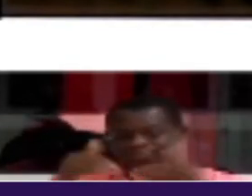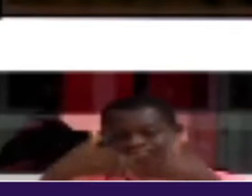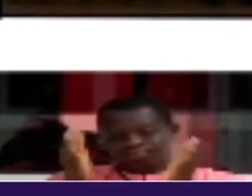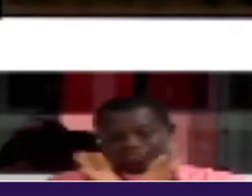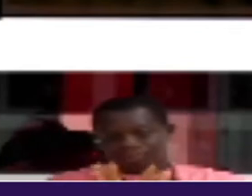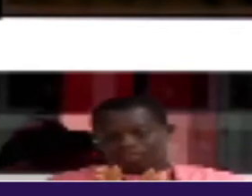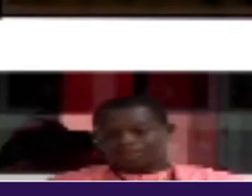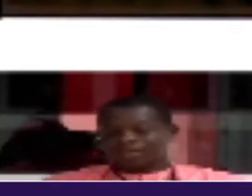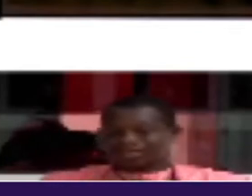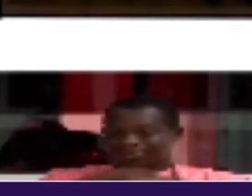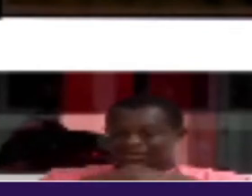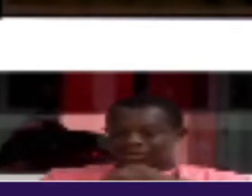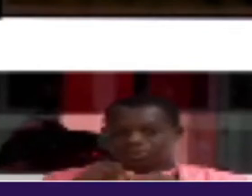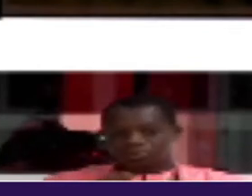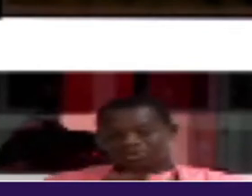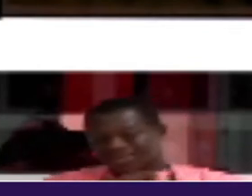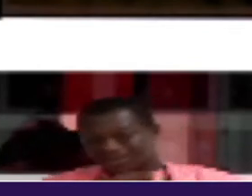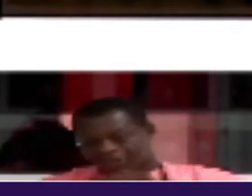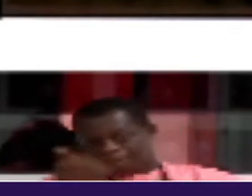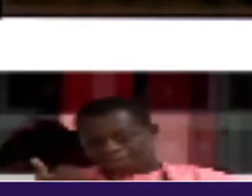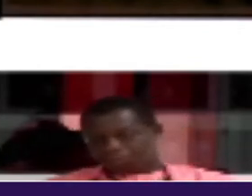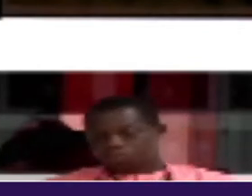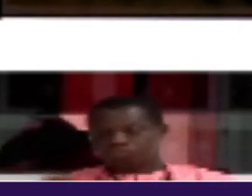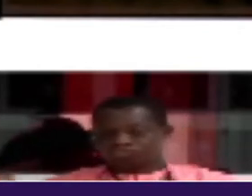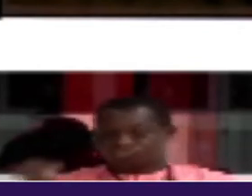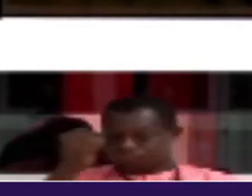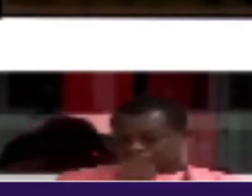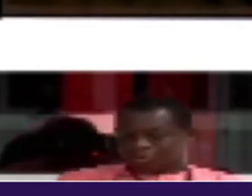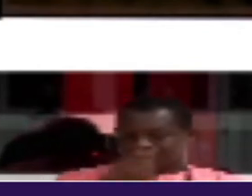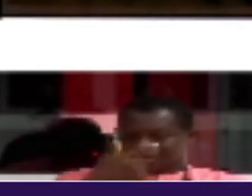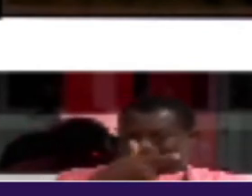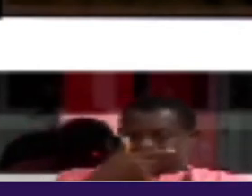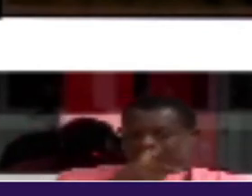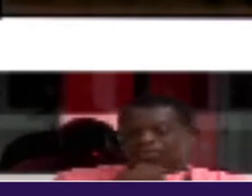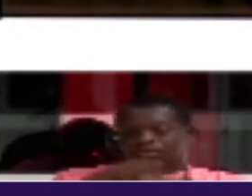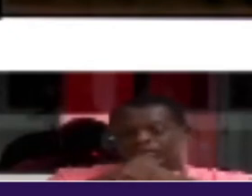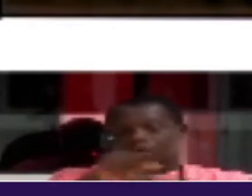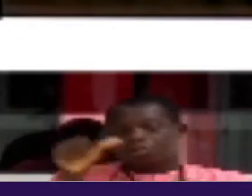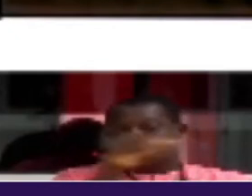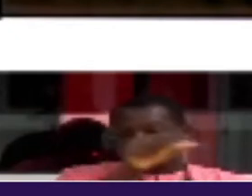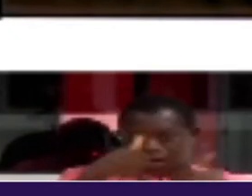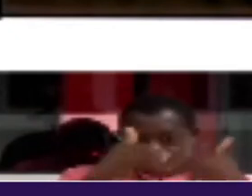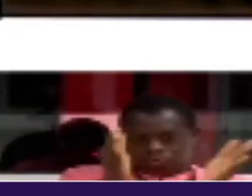people to bring them in the Gambia to train badges in the Gambia also.